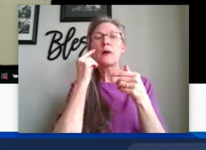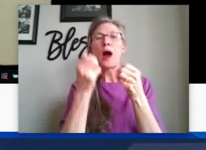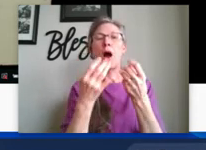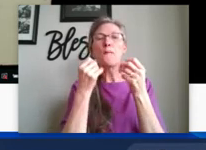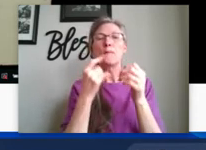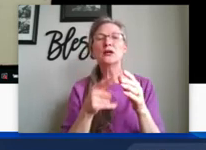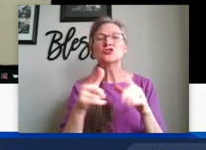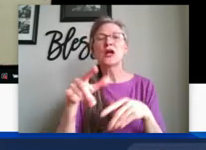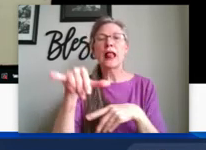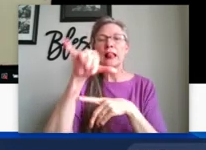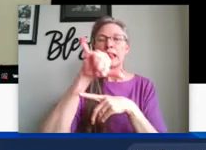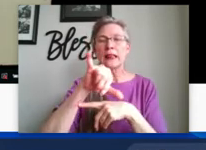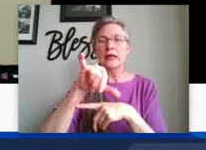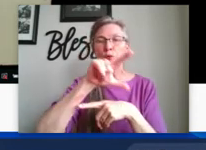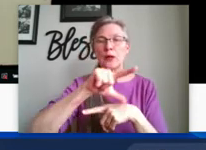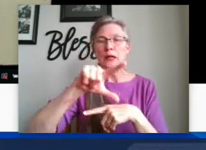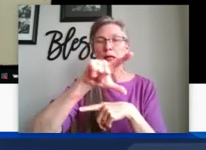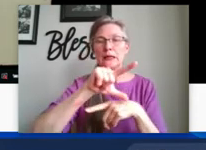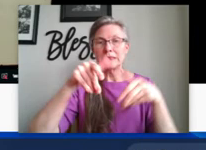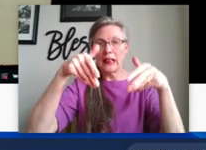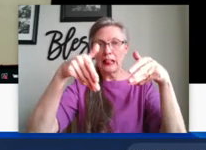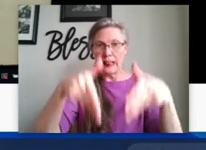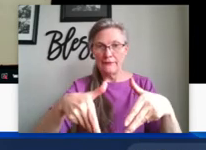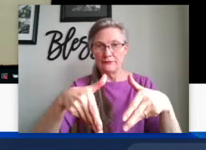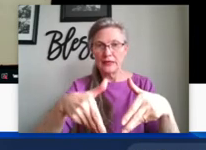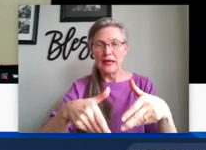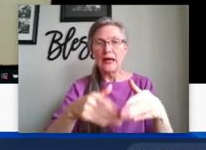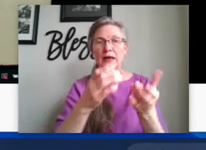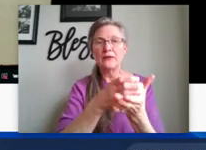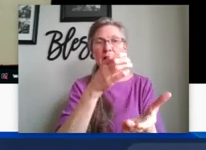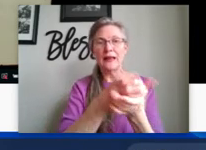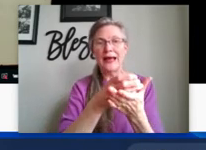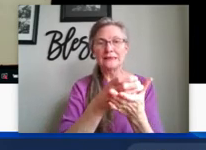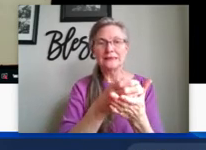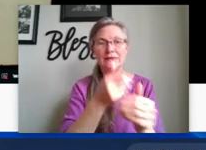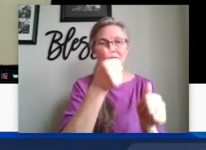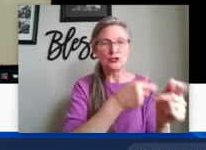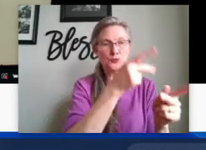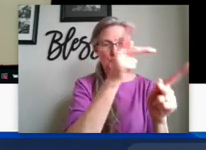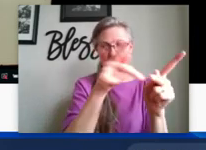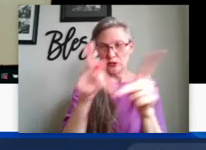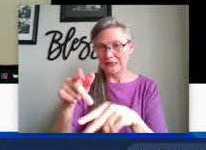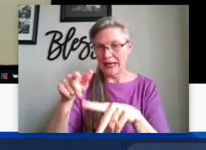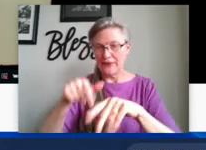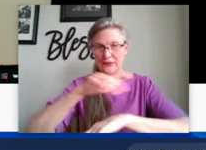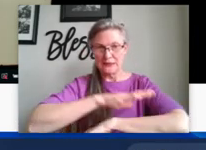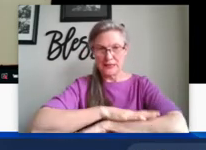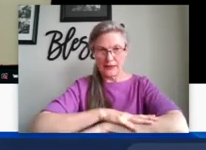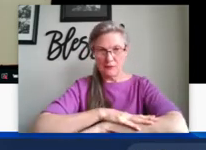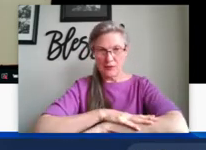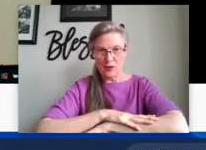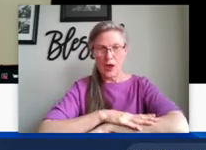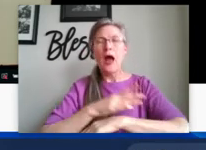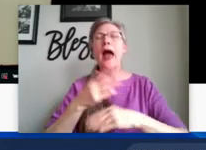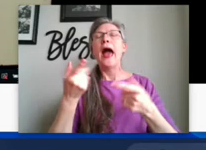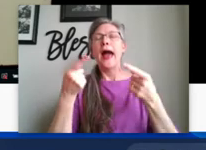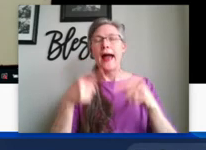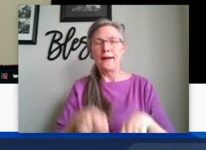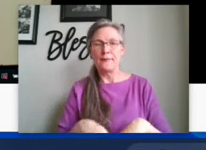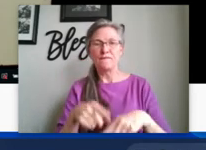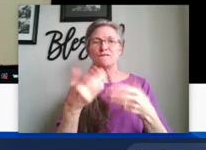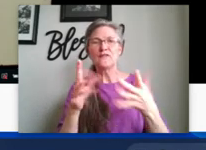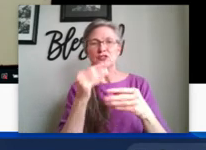liquid is left over in glasses at the end of dinner each night. So I measured how much liquid is left at the end of my glass at the end of dinner every night,